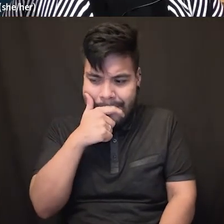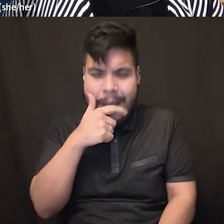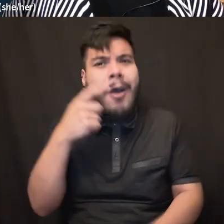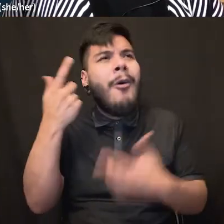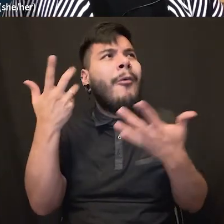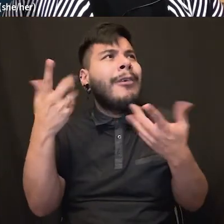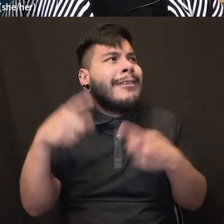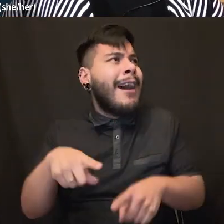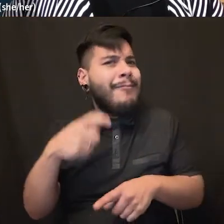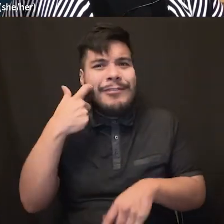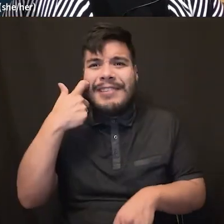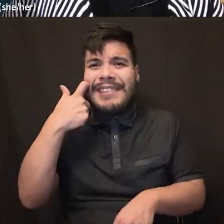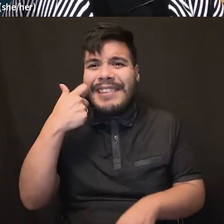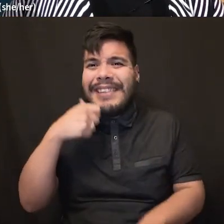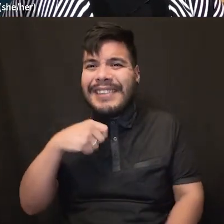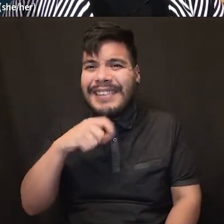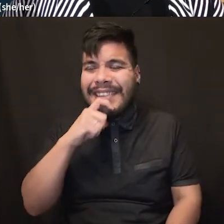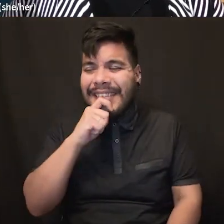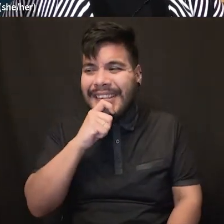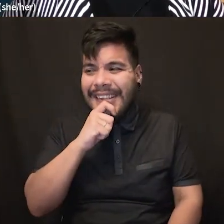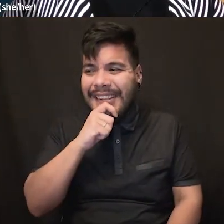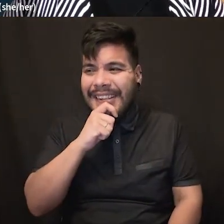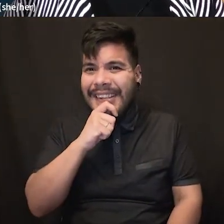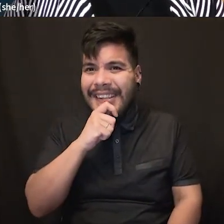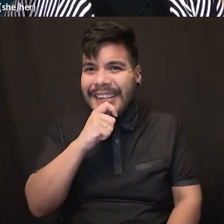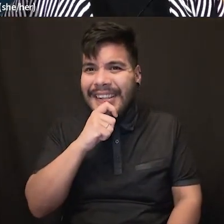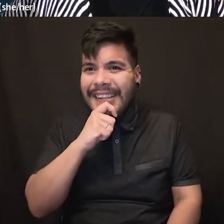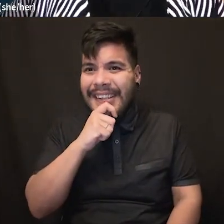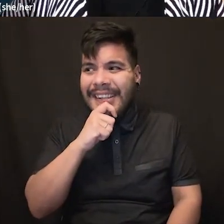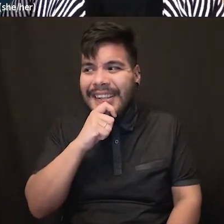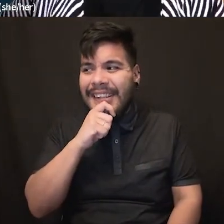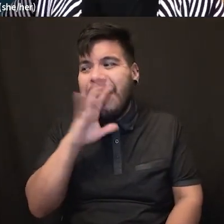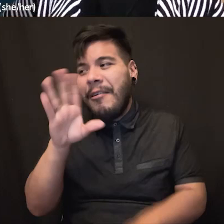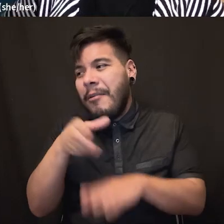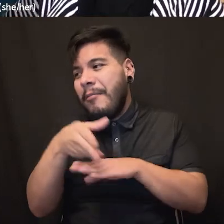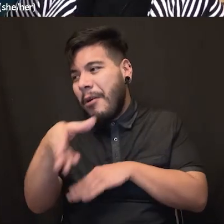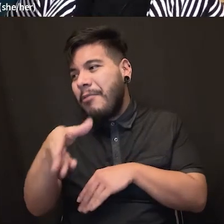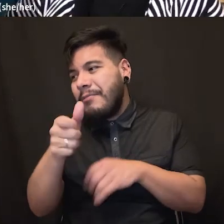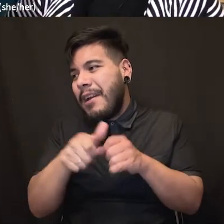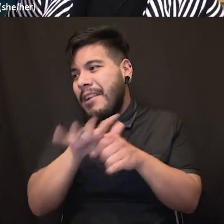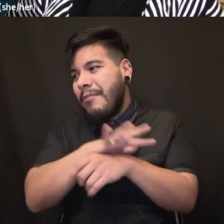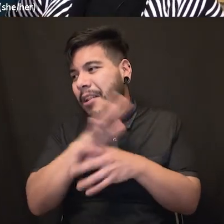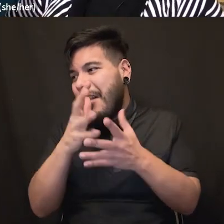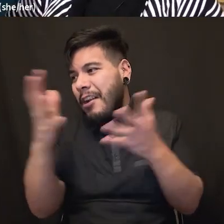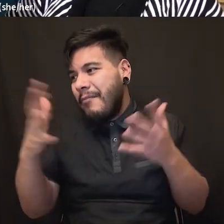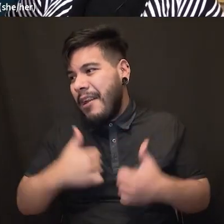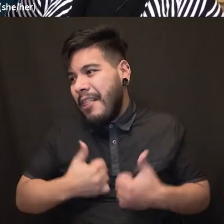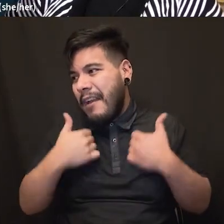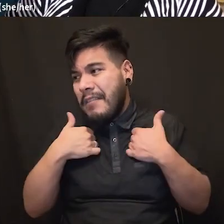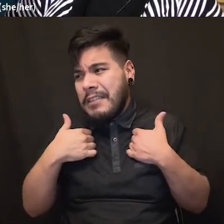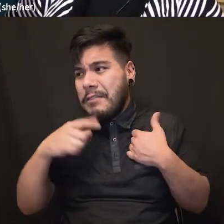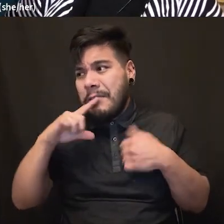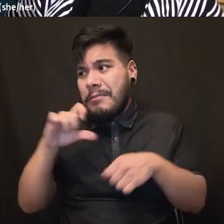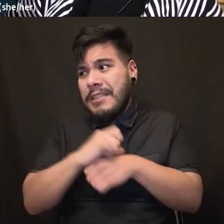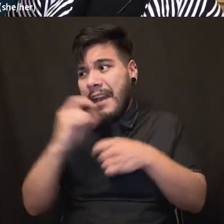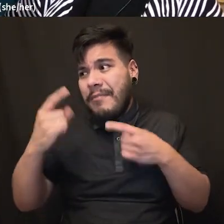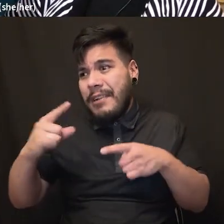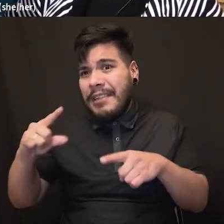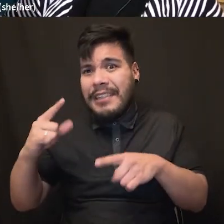happened to me recently? Right. I mean, post-pandemic, a lot of my life is like, is my life happening? What's